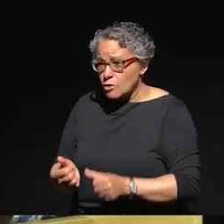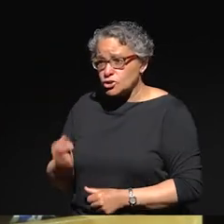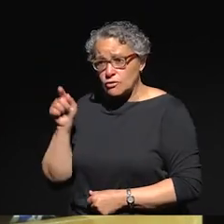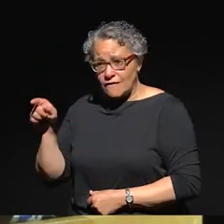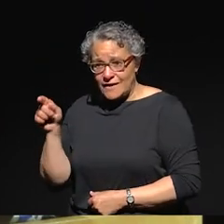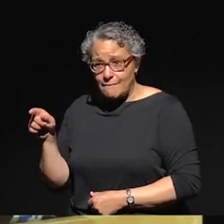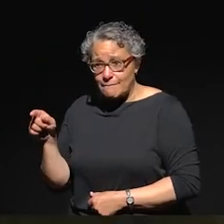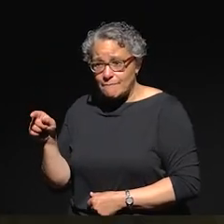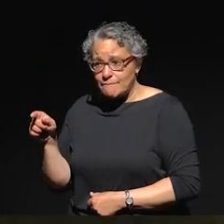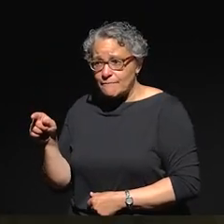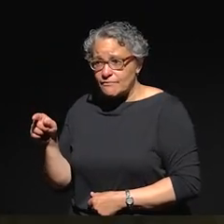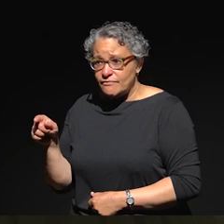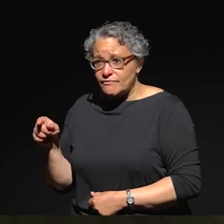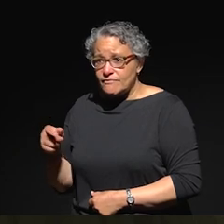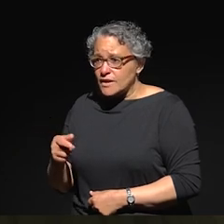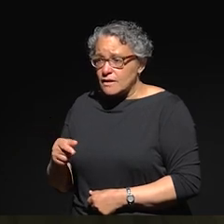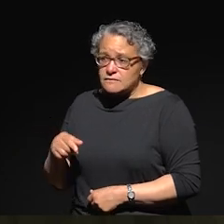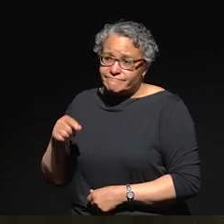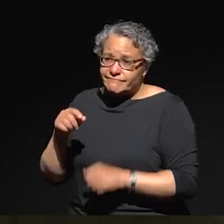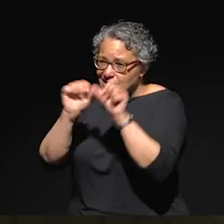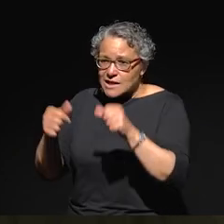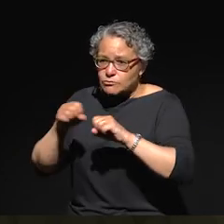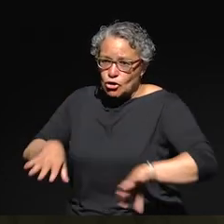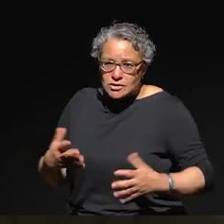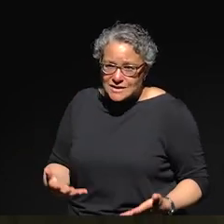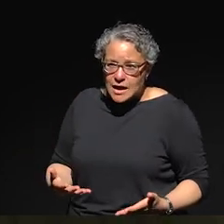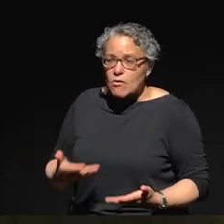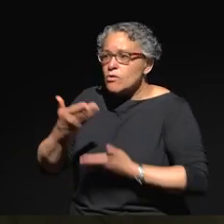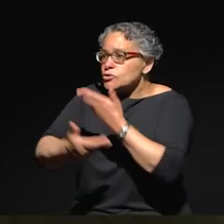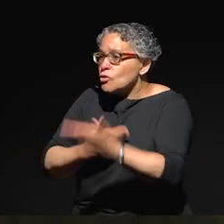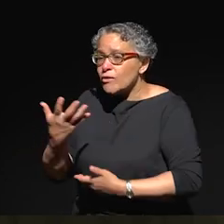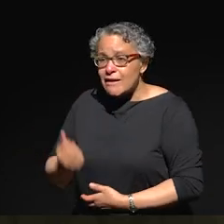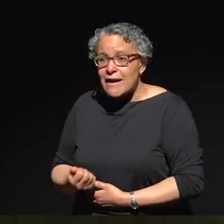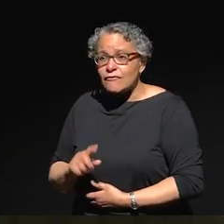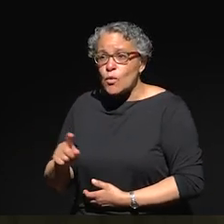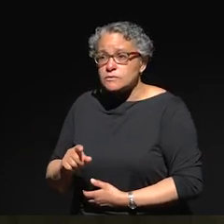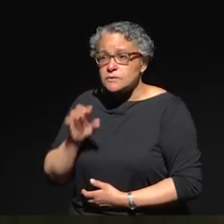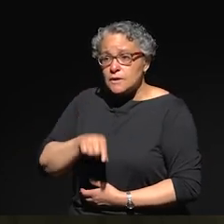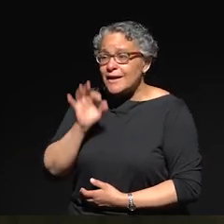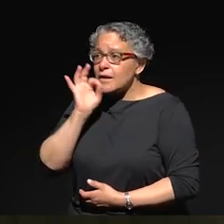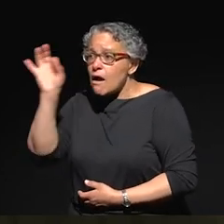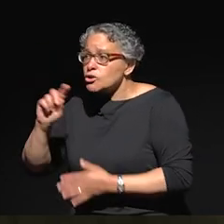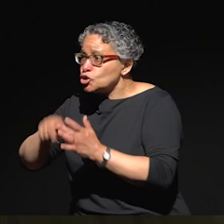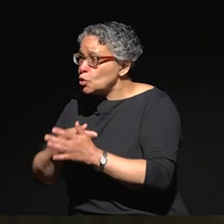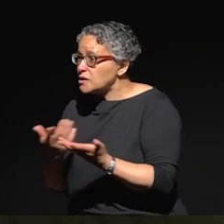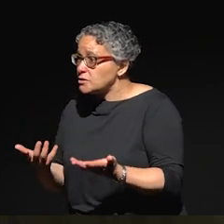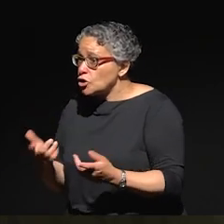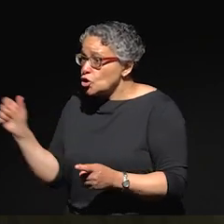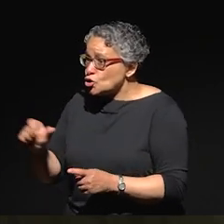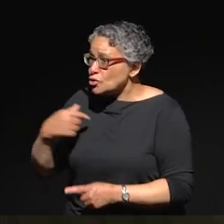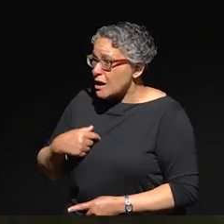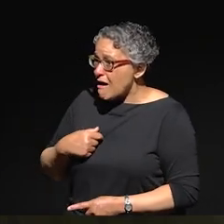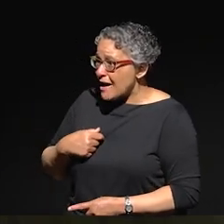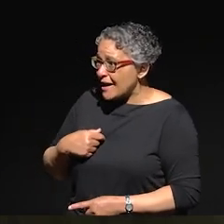Bologna, which is now lost, there's this story about how he asked Julius, "So, do I depict you with a?